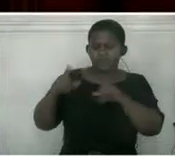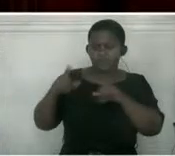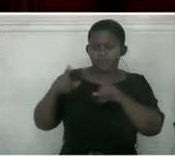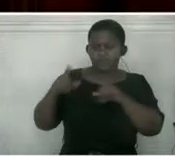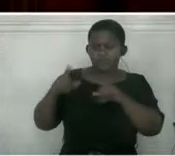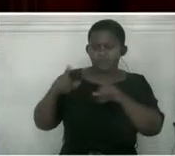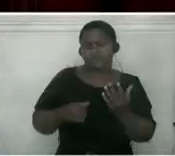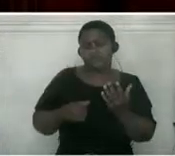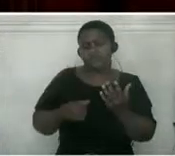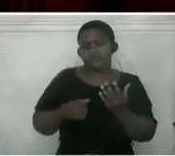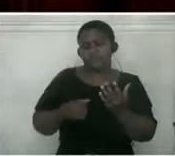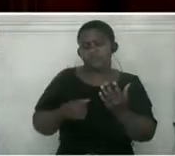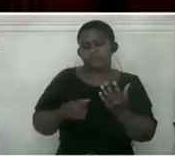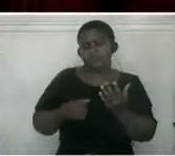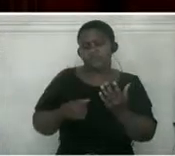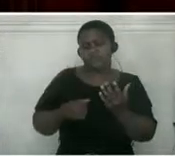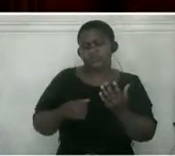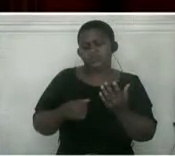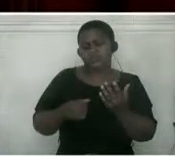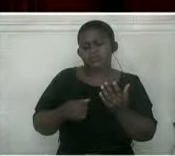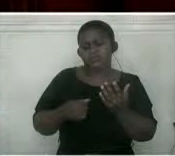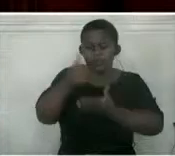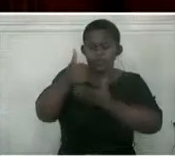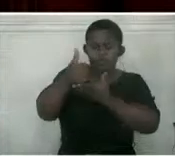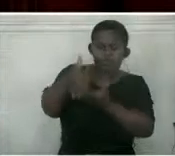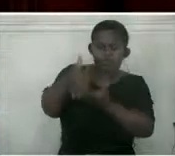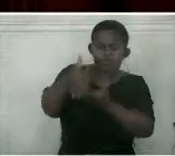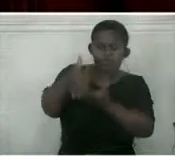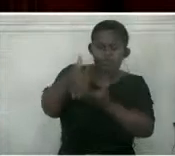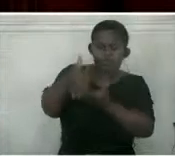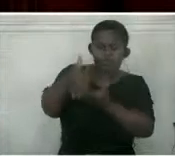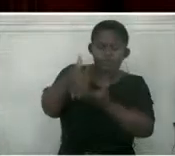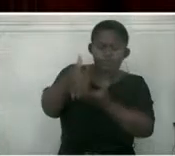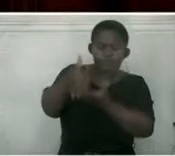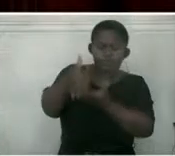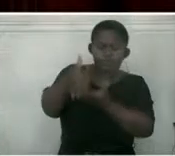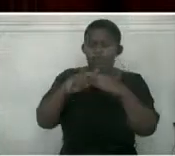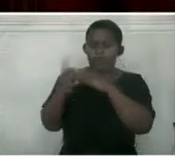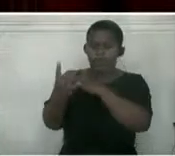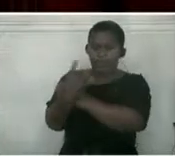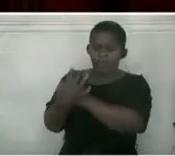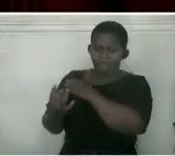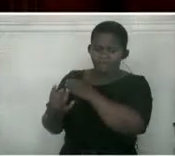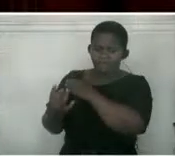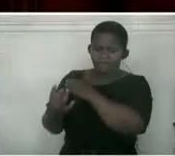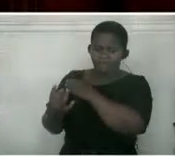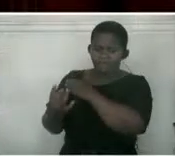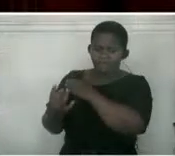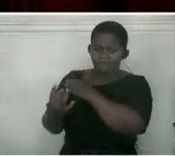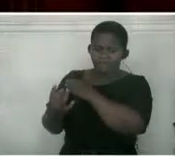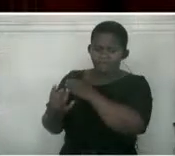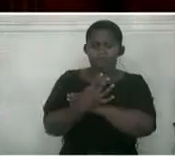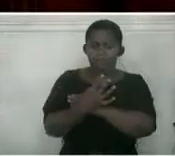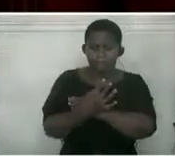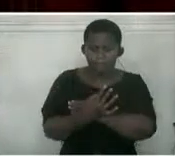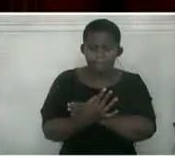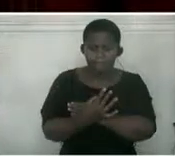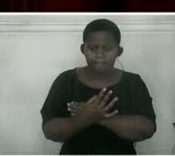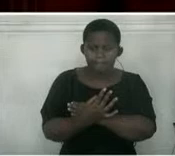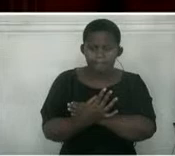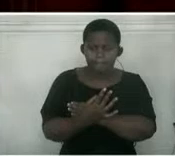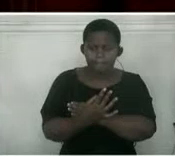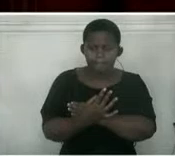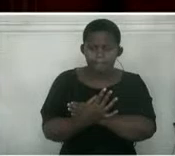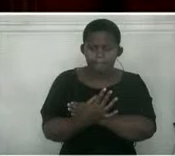with a view to assist in this regard. We were advised via correspondence that the